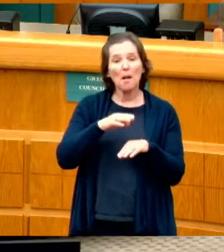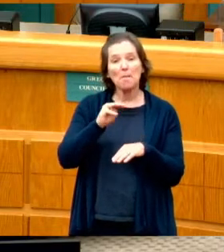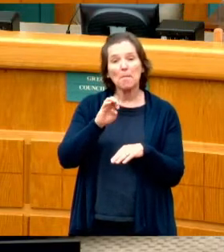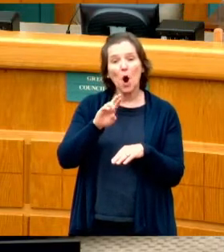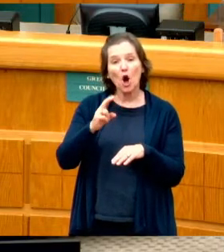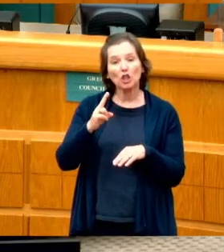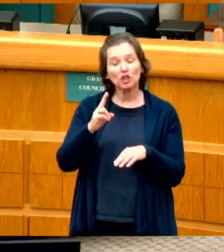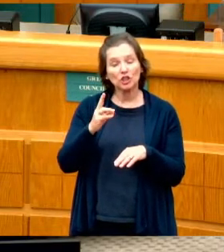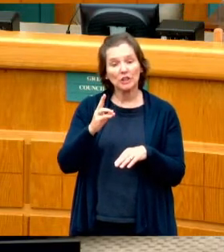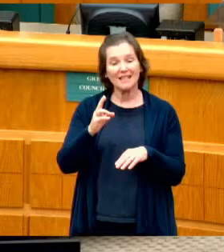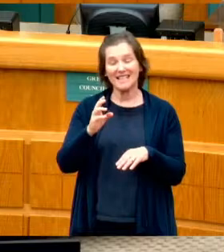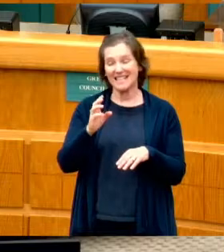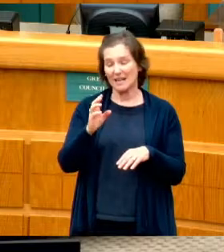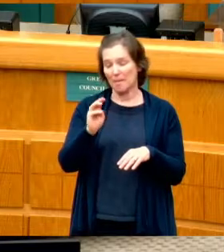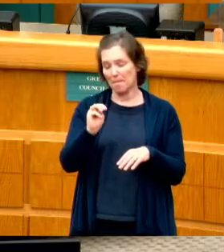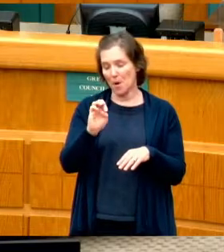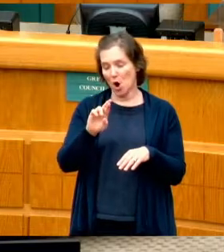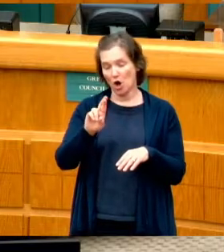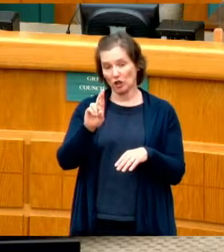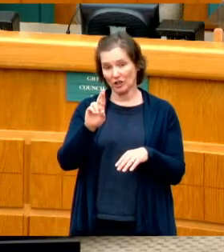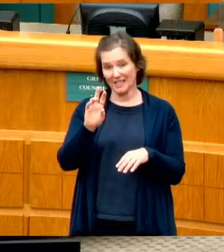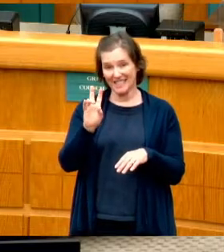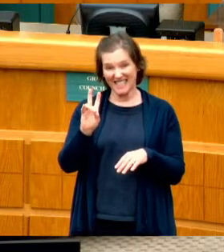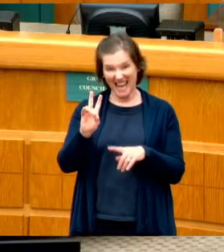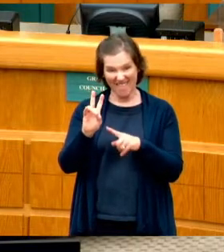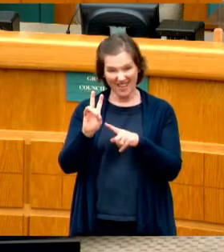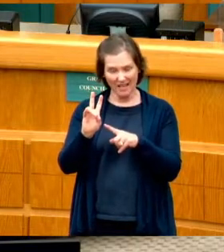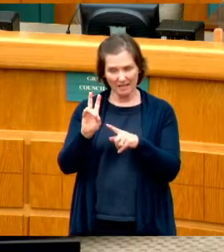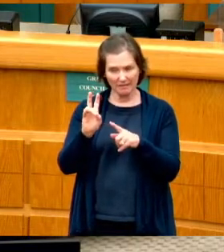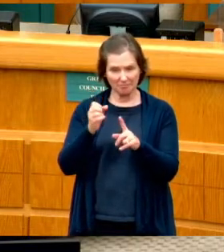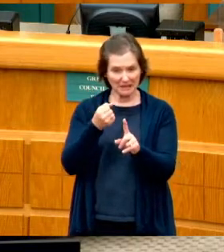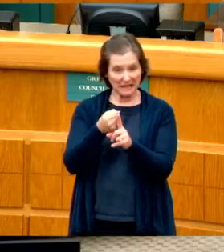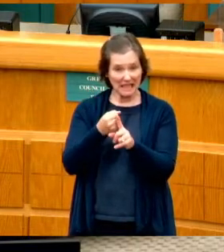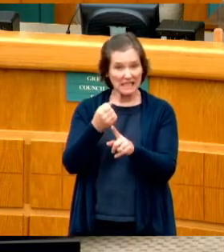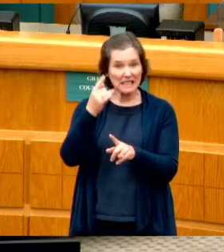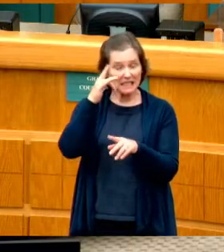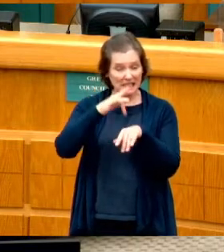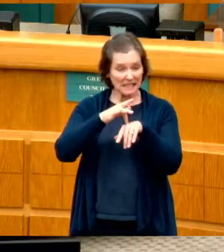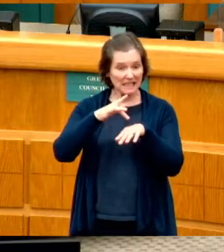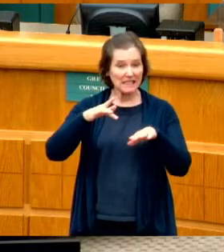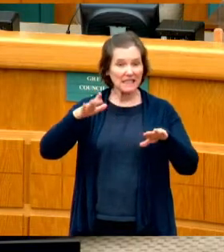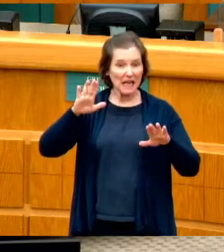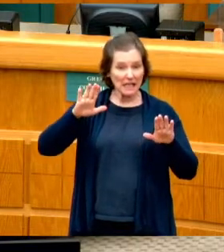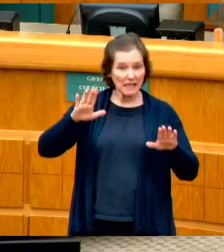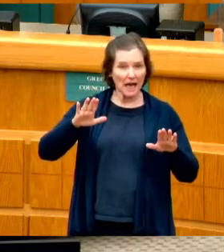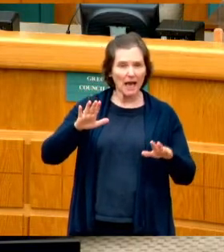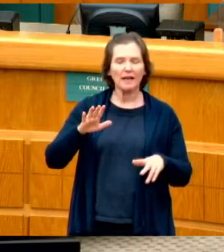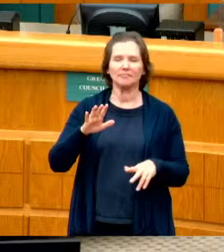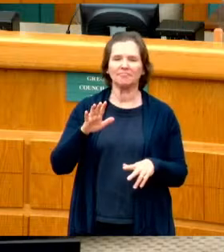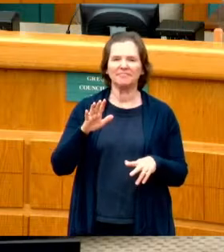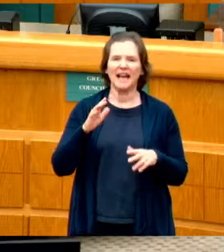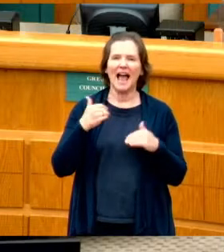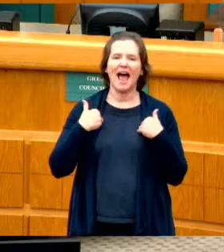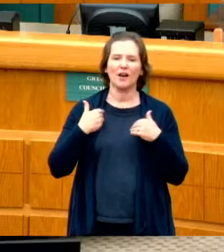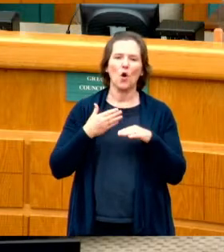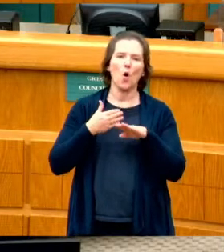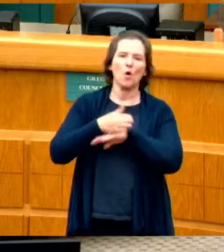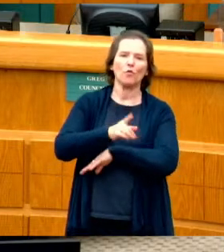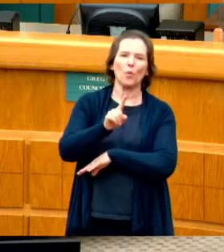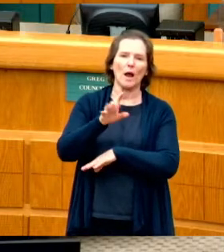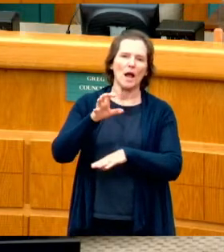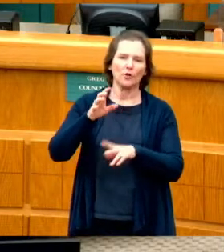So again, we're in a very precarious situation right now, and we really have to watch these numbers carefully. Last week, we